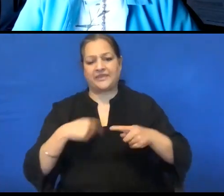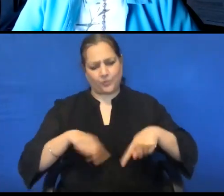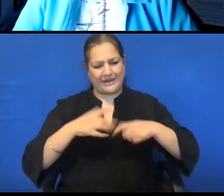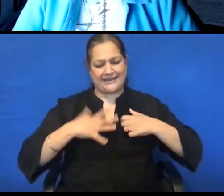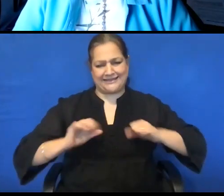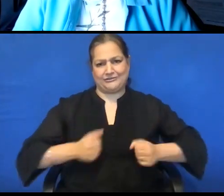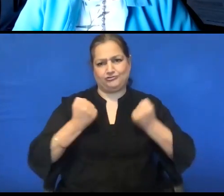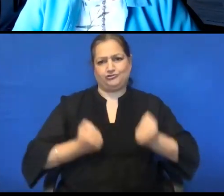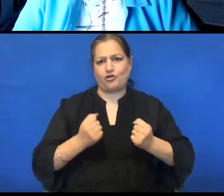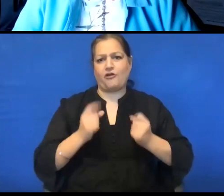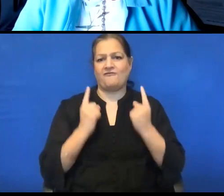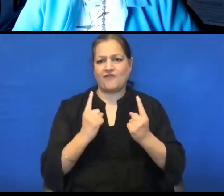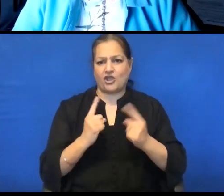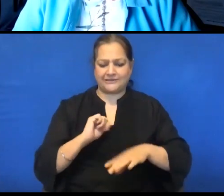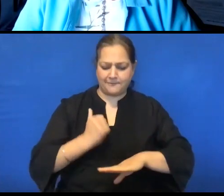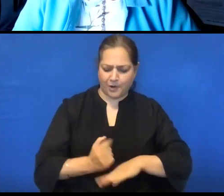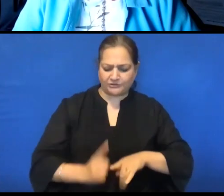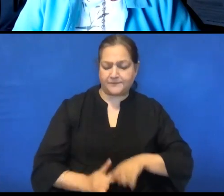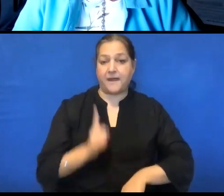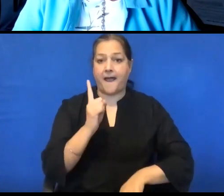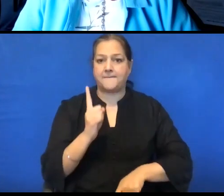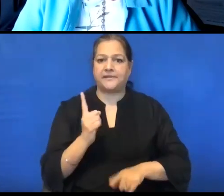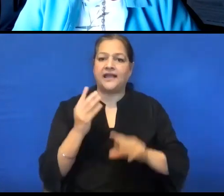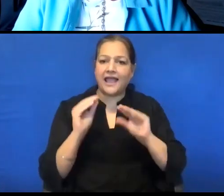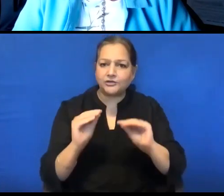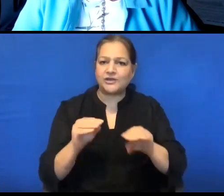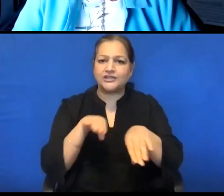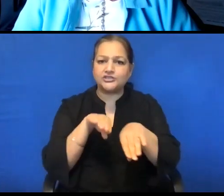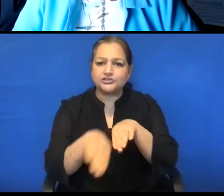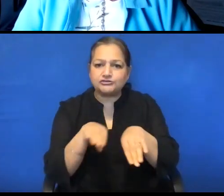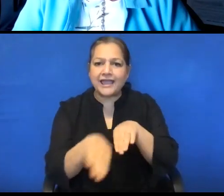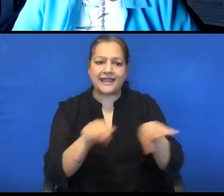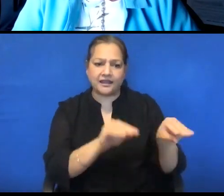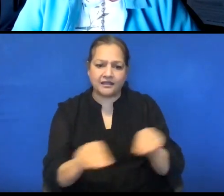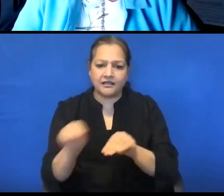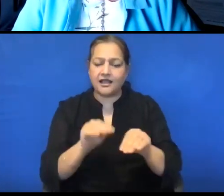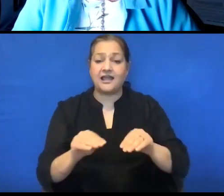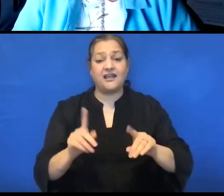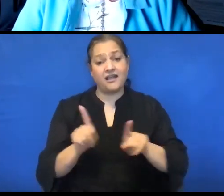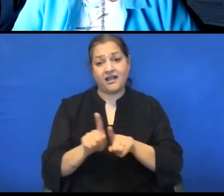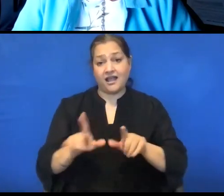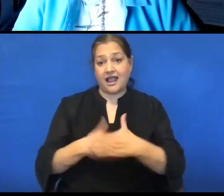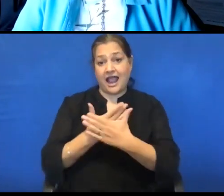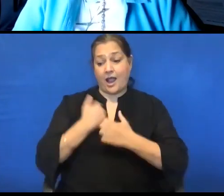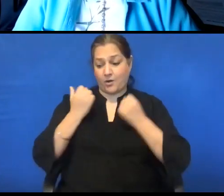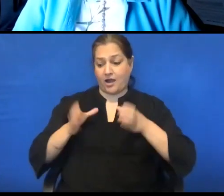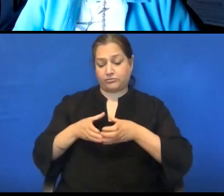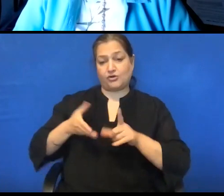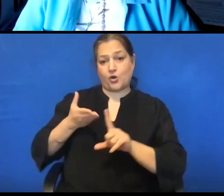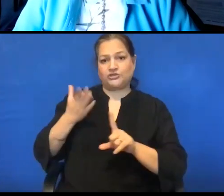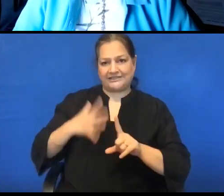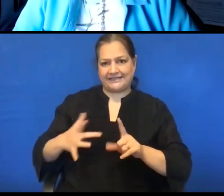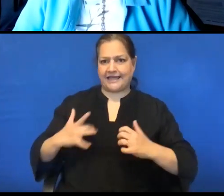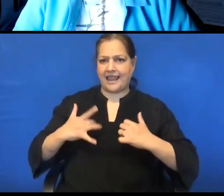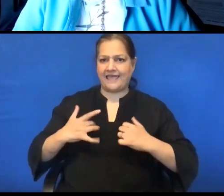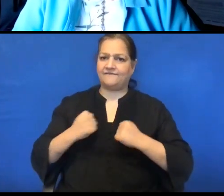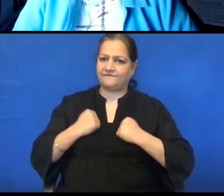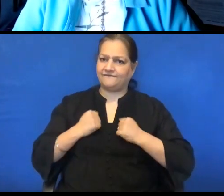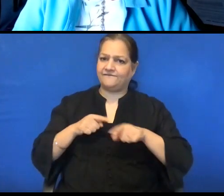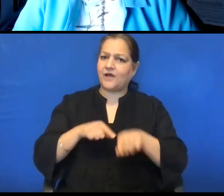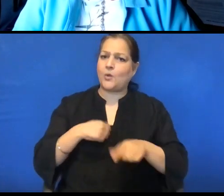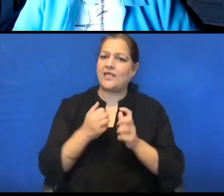it's done by education and training. And in our own approach, we should live these values. Make sure that there is investment